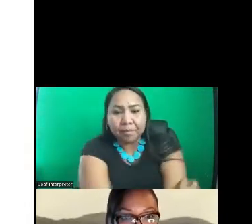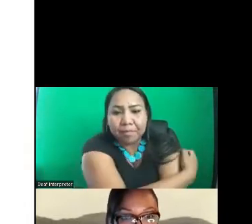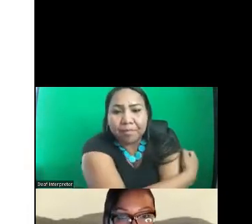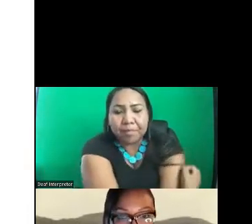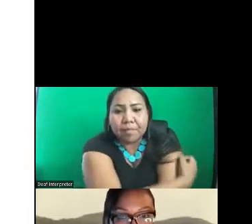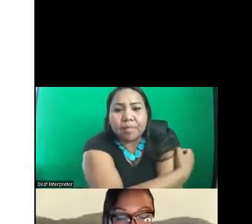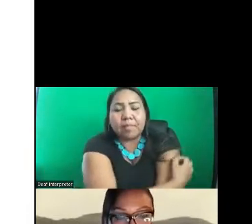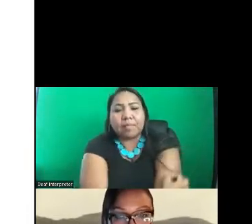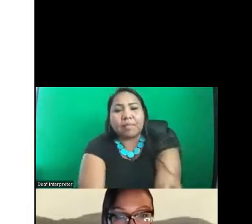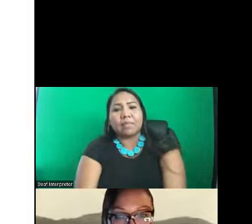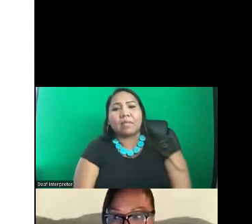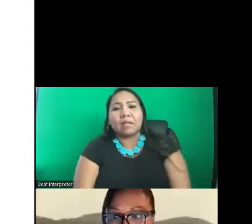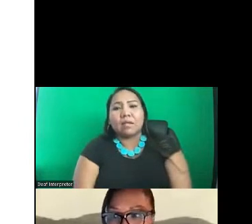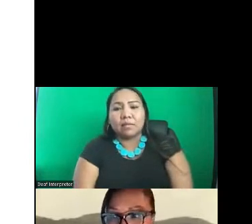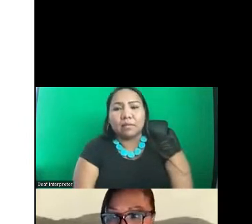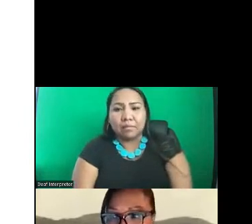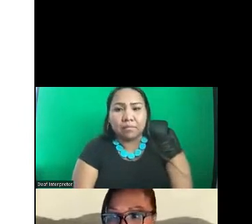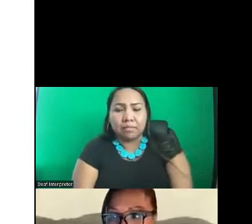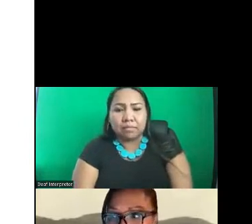your attention.